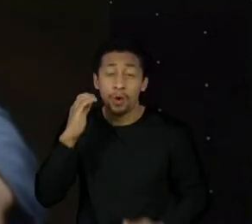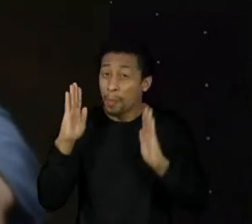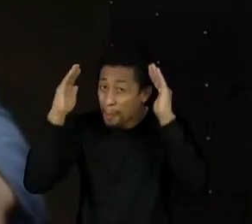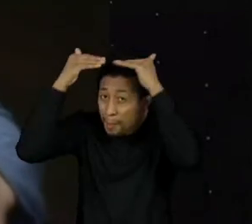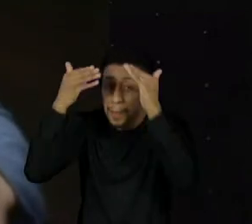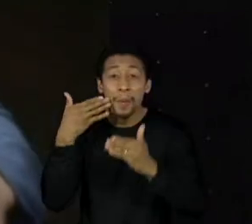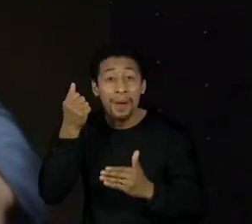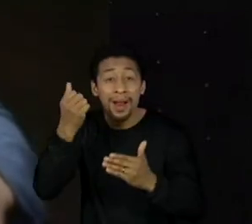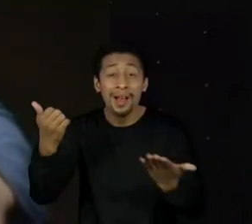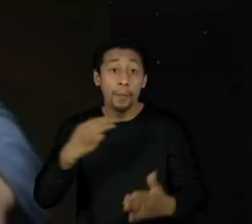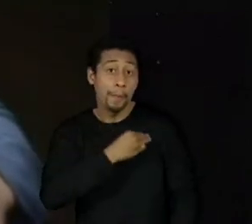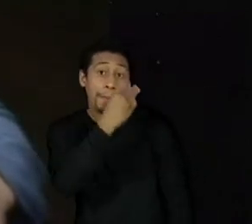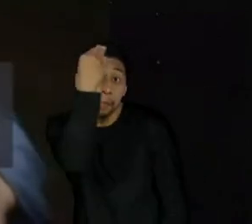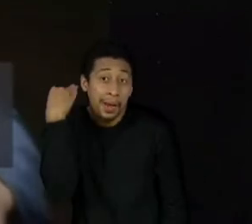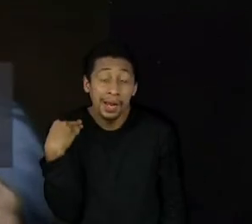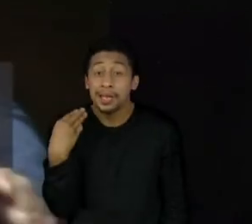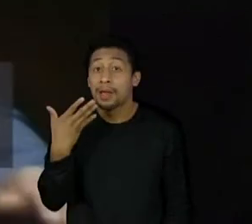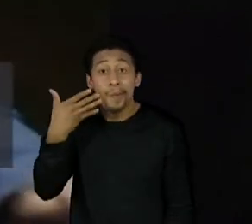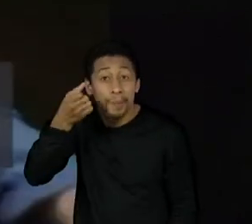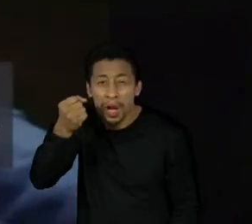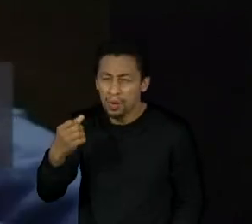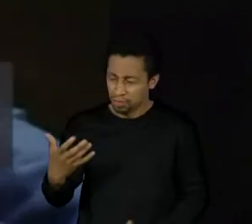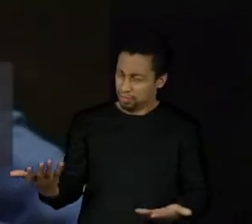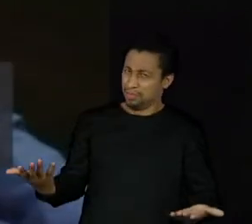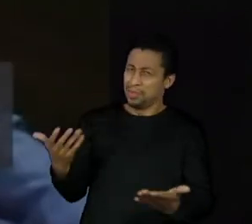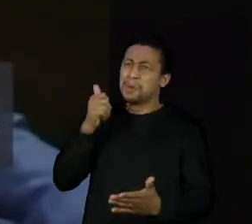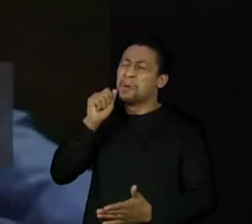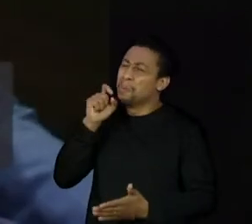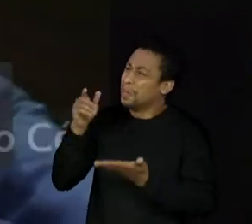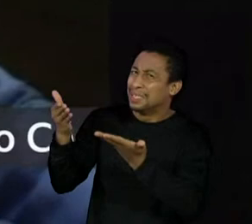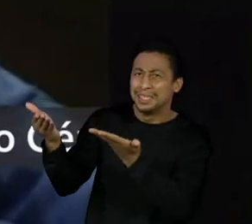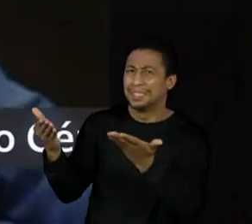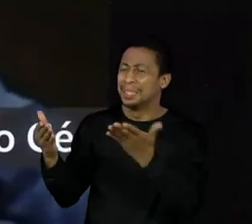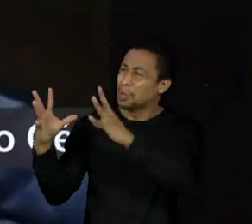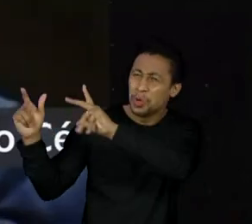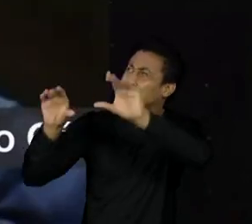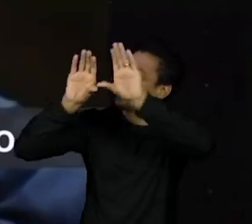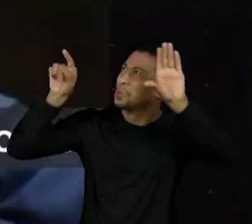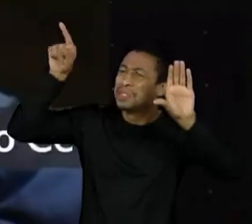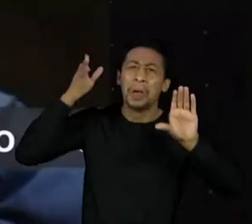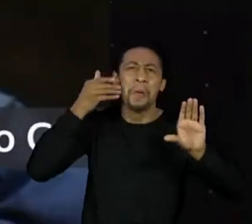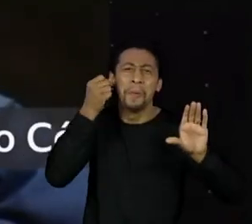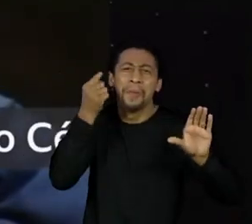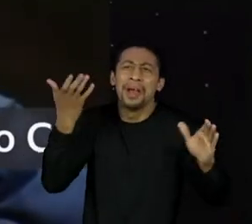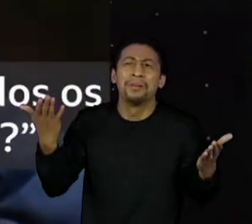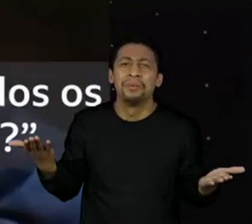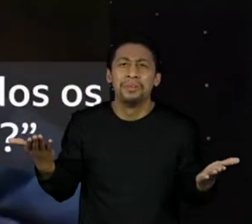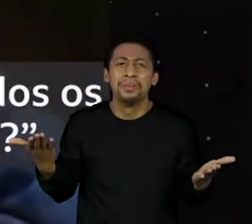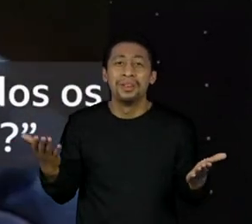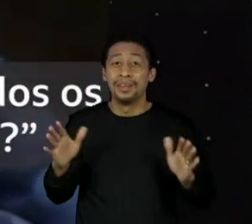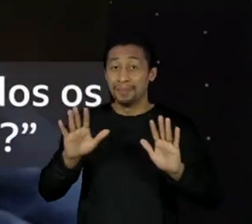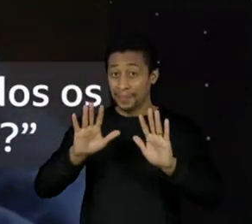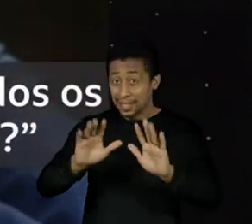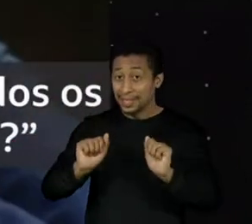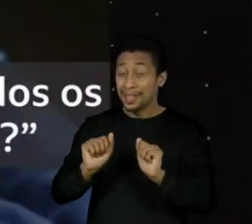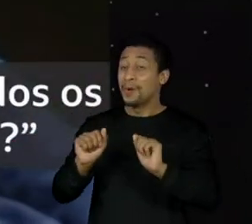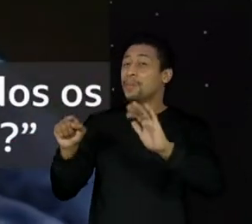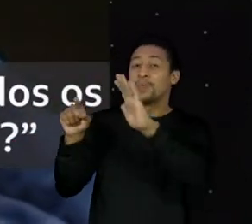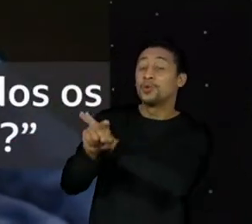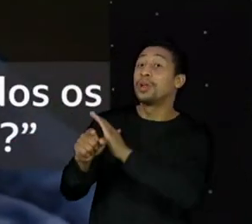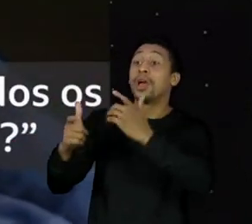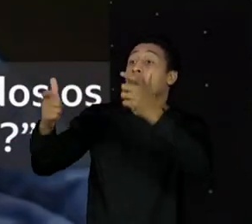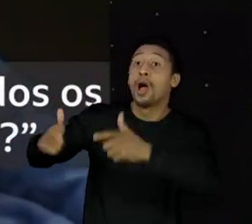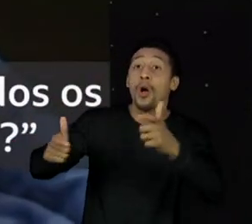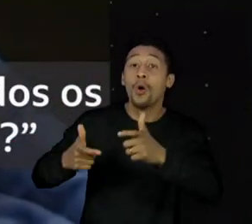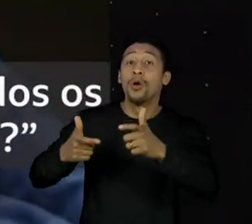and even the angels." I said, "Mother, when we die, do we go to heaven?" She said, "Naturally, we go to heaven." I said, "Well, what happened to all the